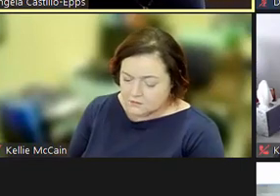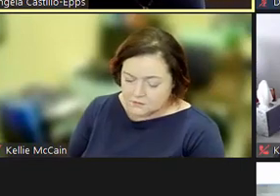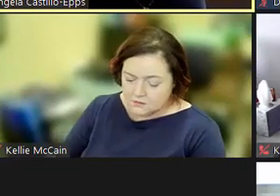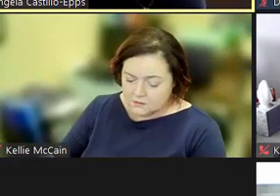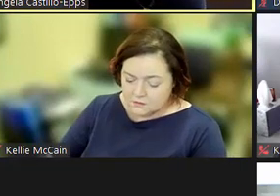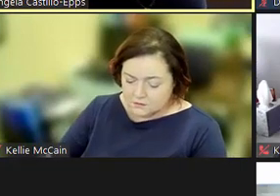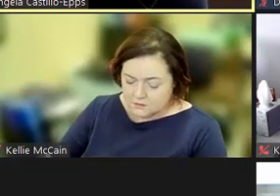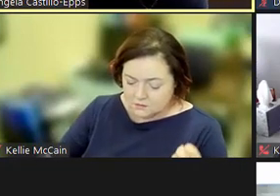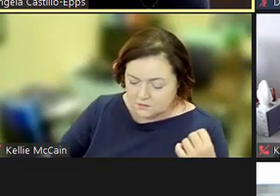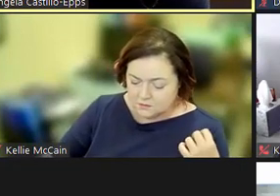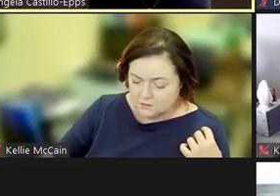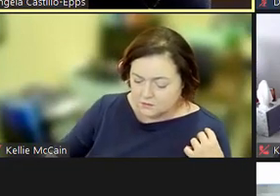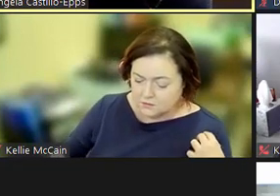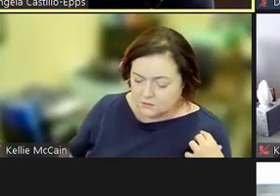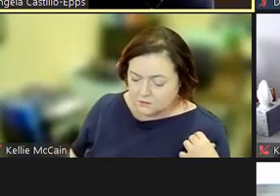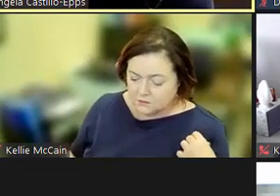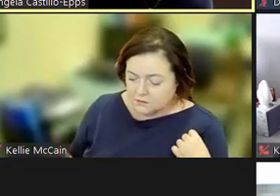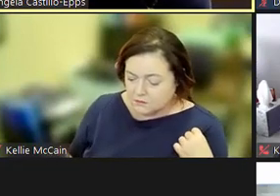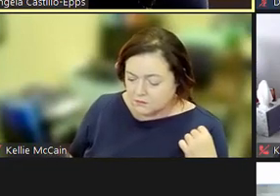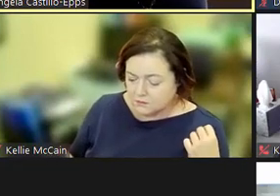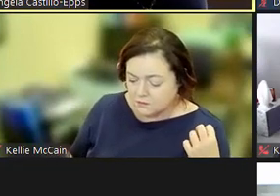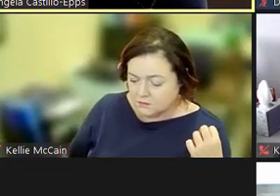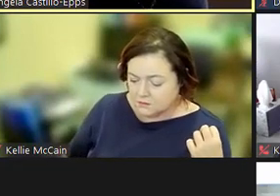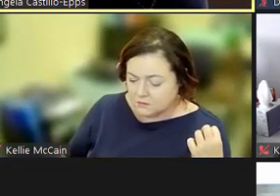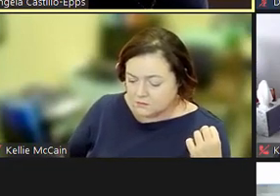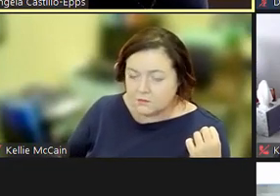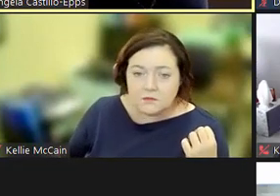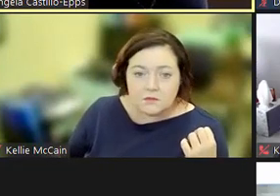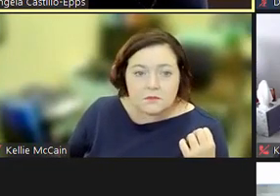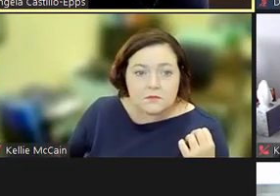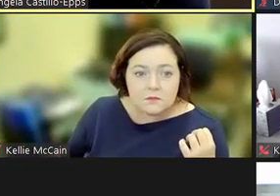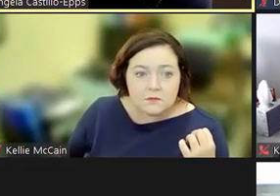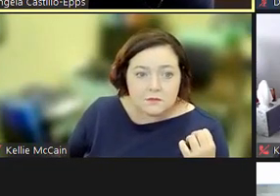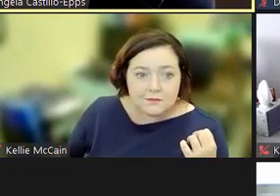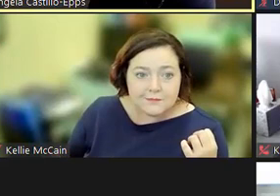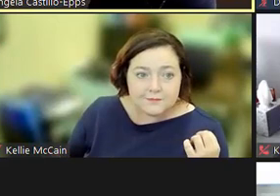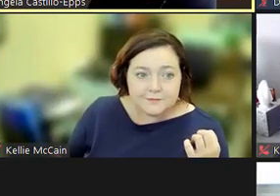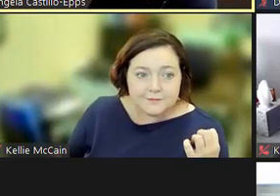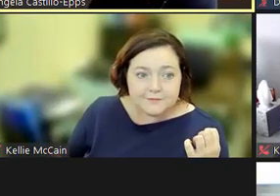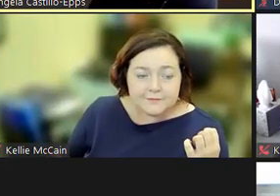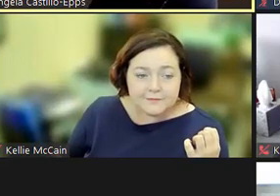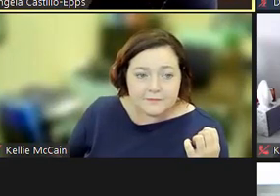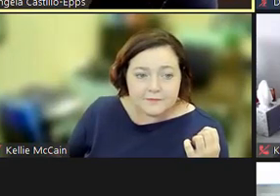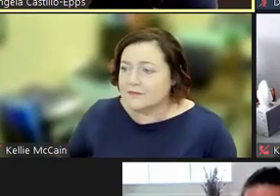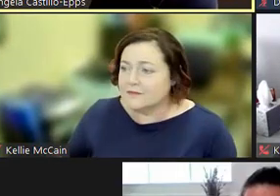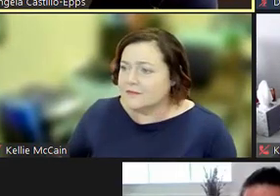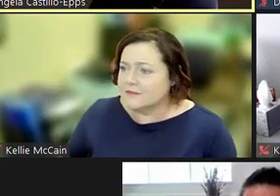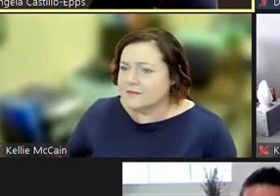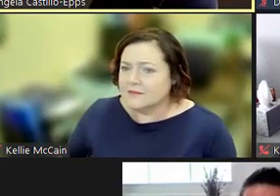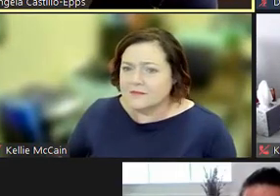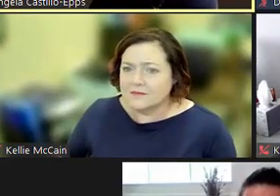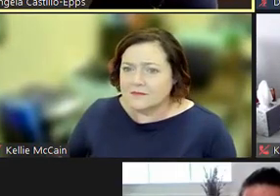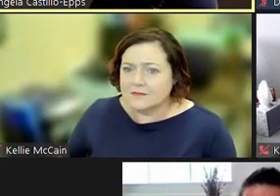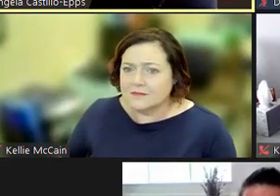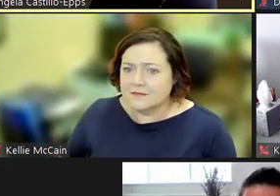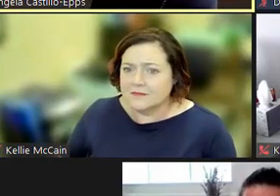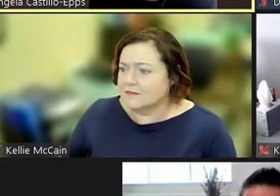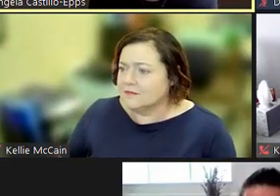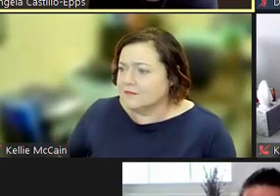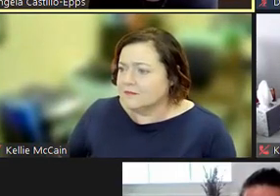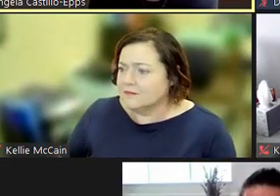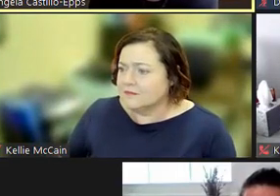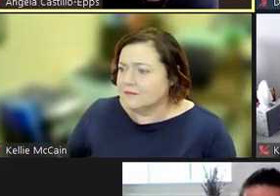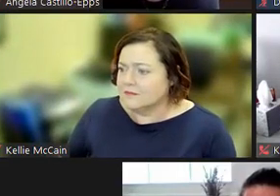and were able to support each other. So definitely looking forward to seeing you on the 22nd. And Cheryl, did you have anything to